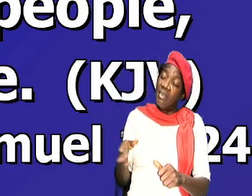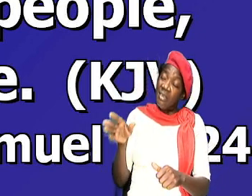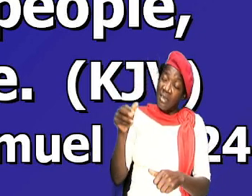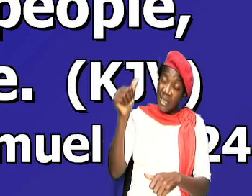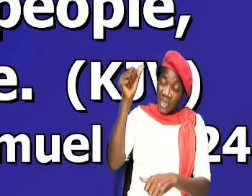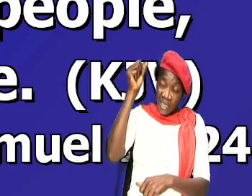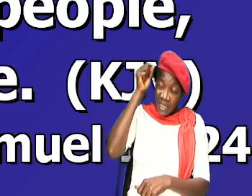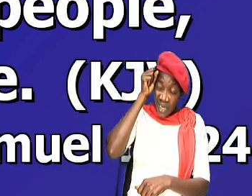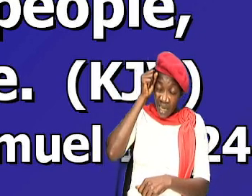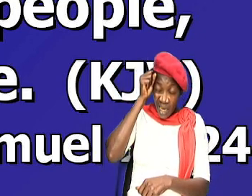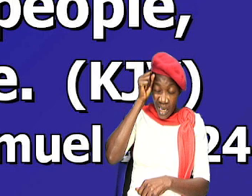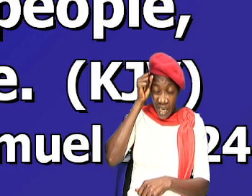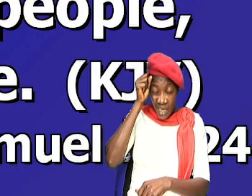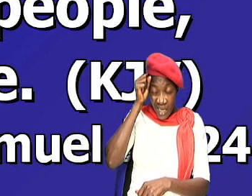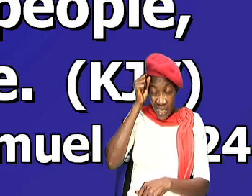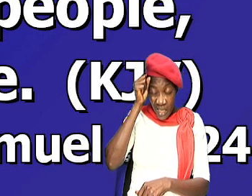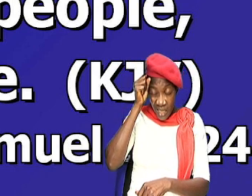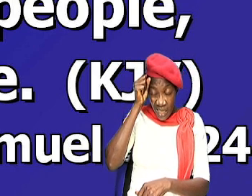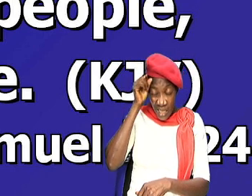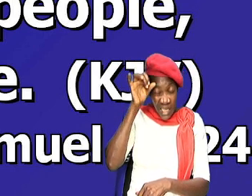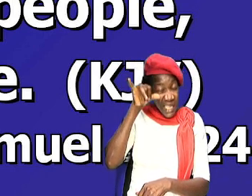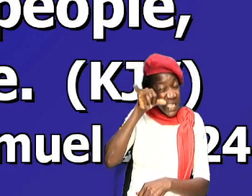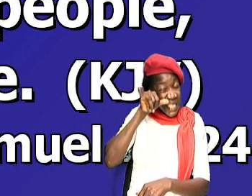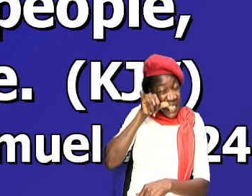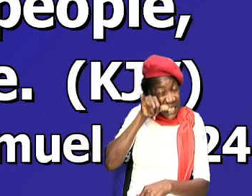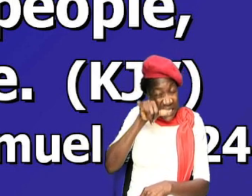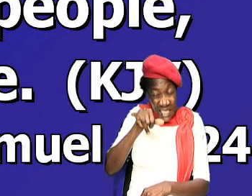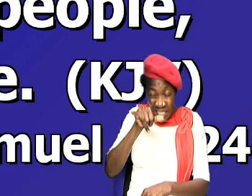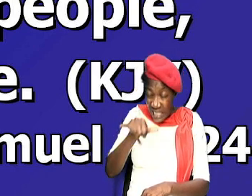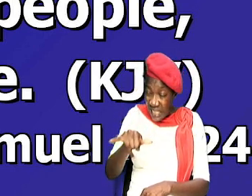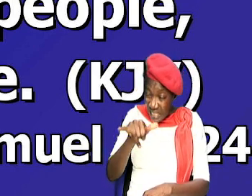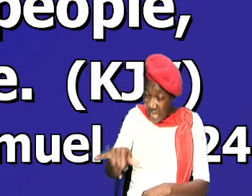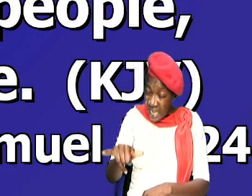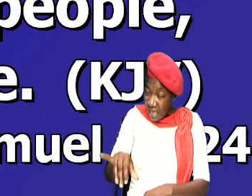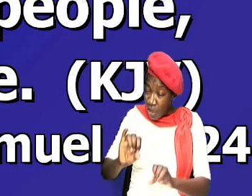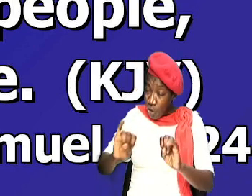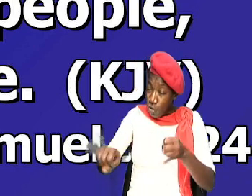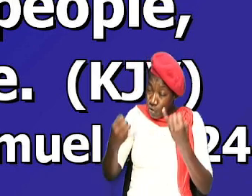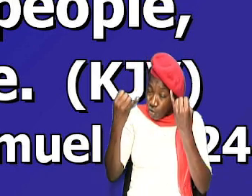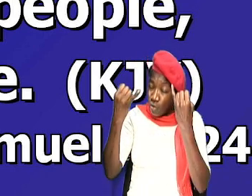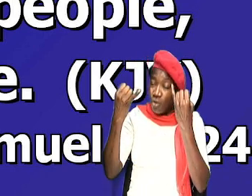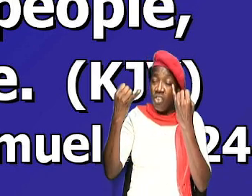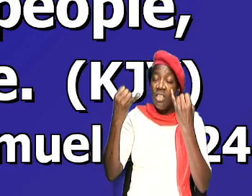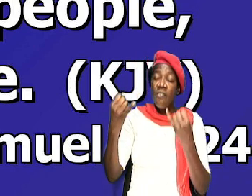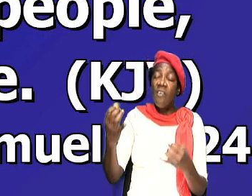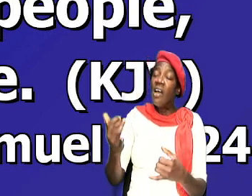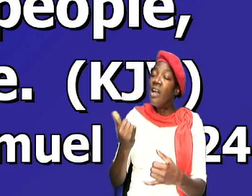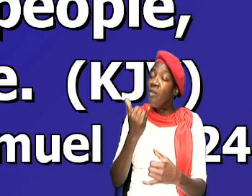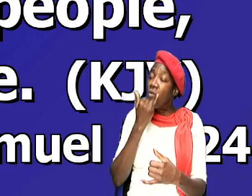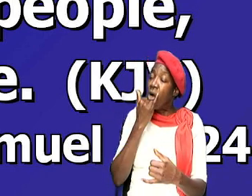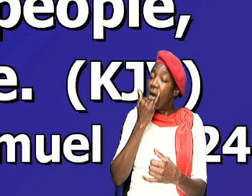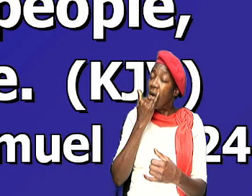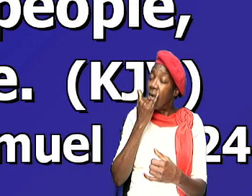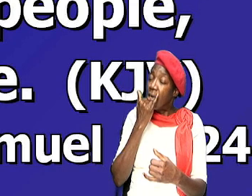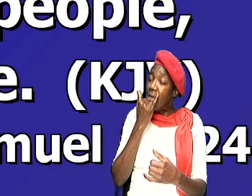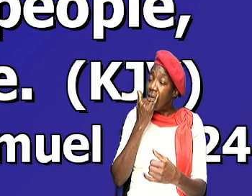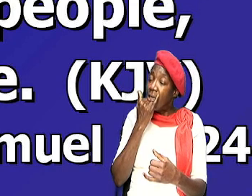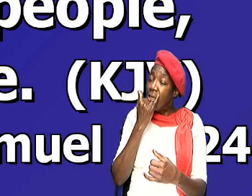know. Again, he put it on the people that he feared the people.